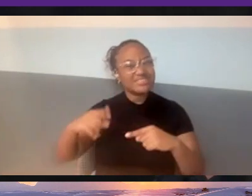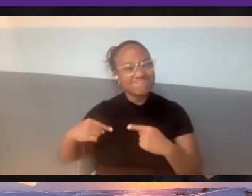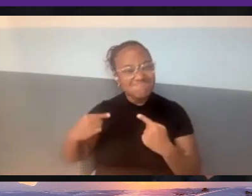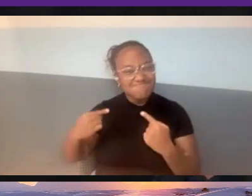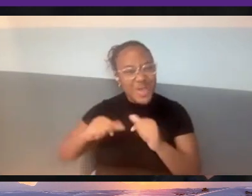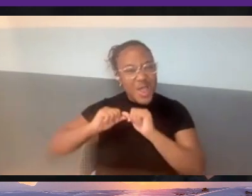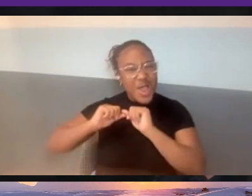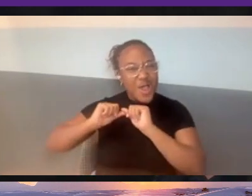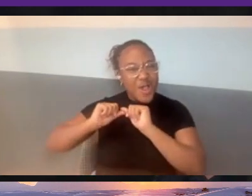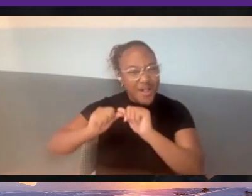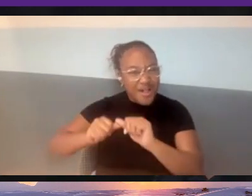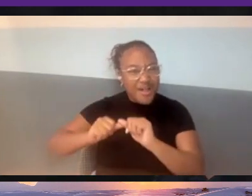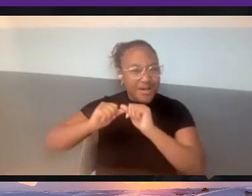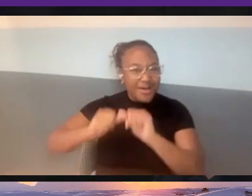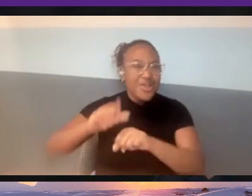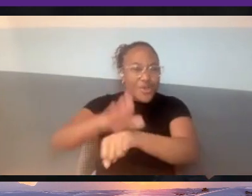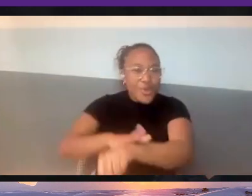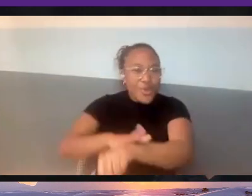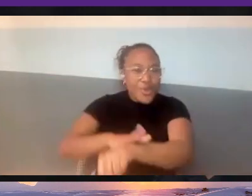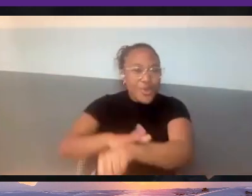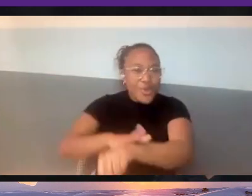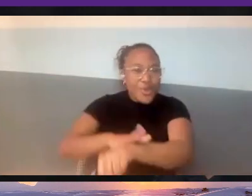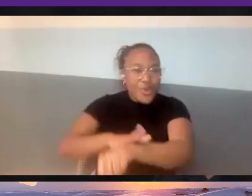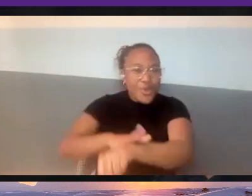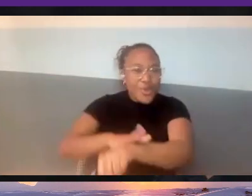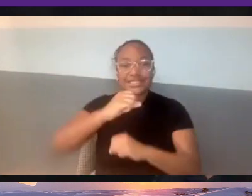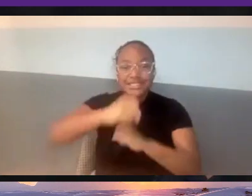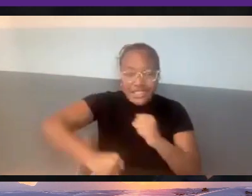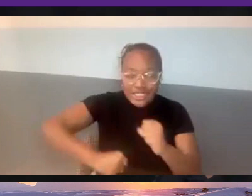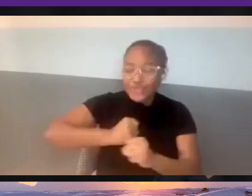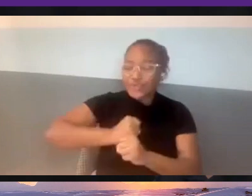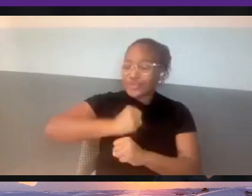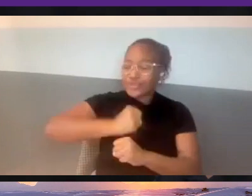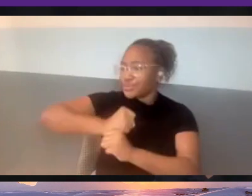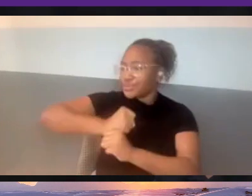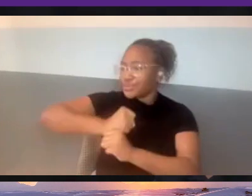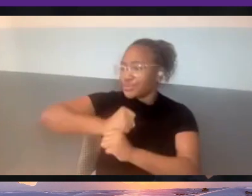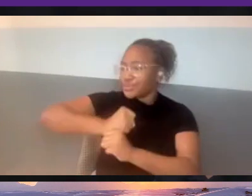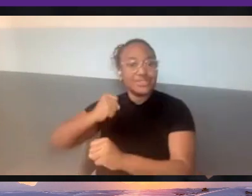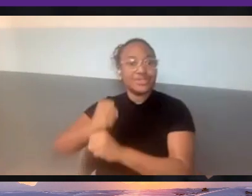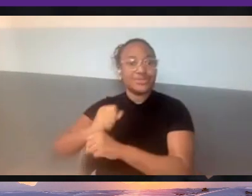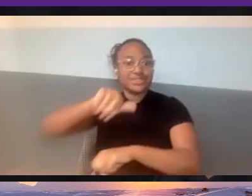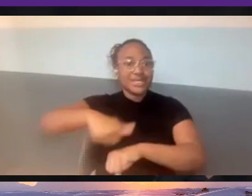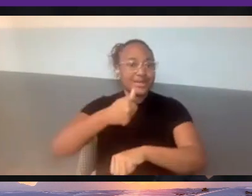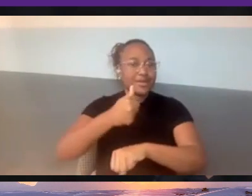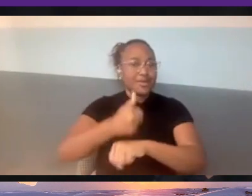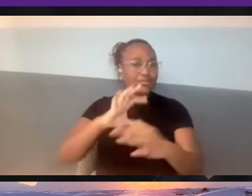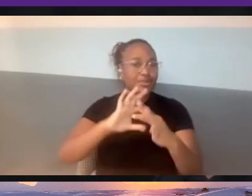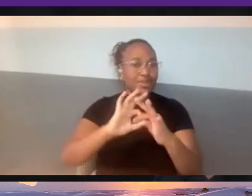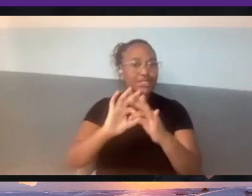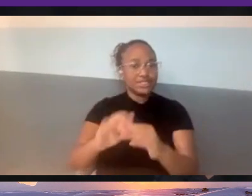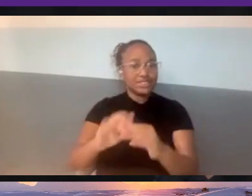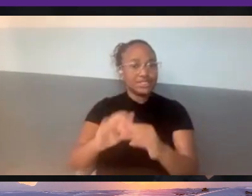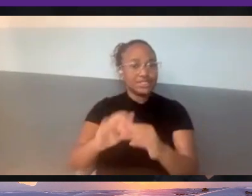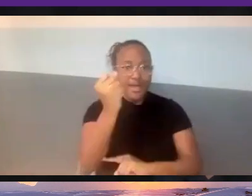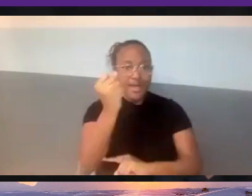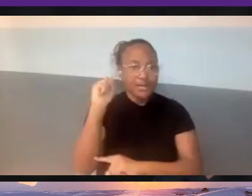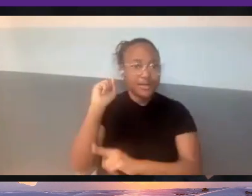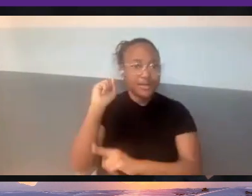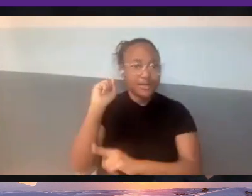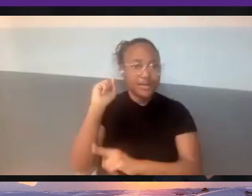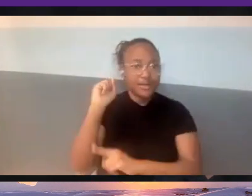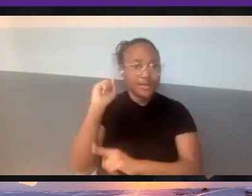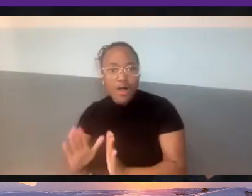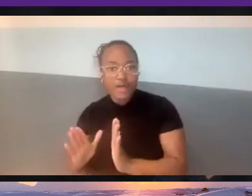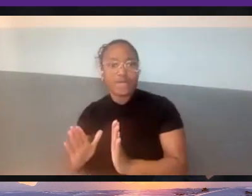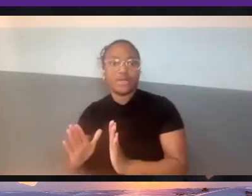with communities, with activists, artists, that are invisible, right? That's an invisible labor of building